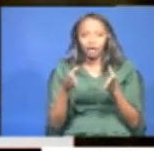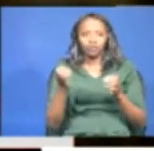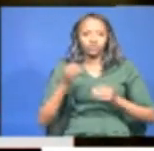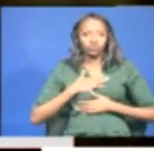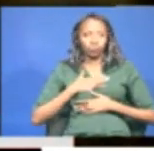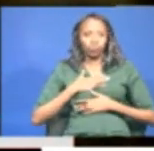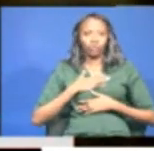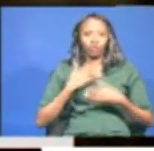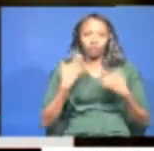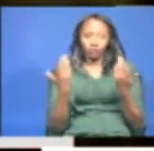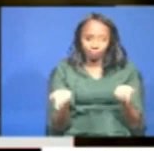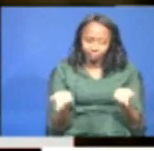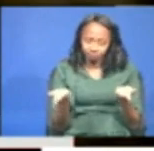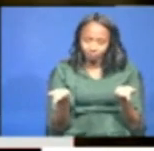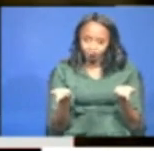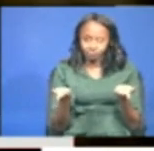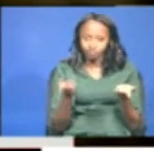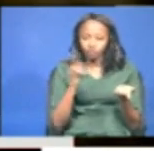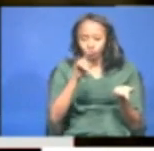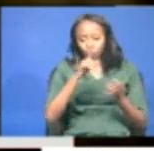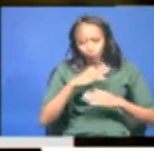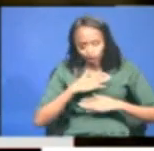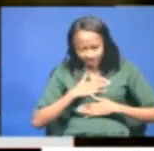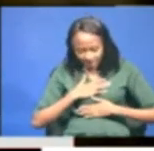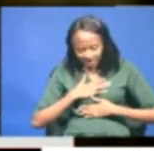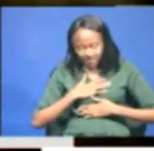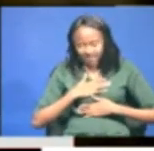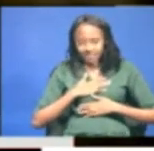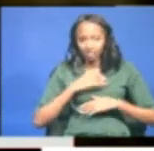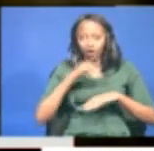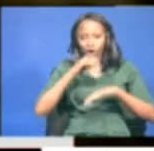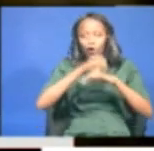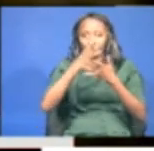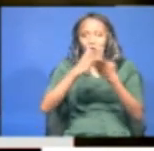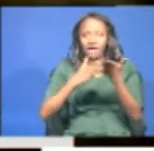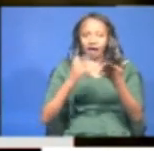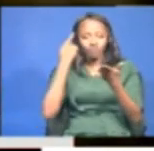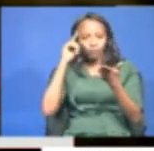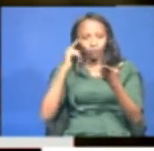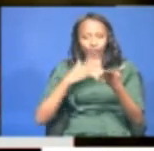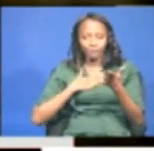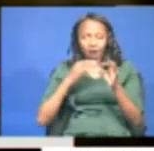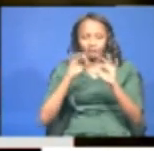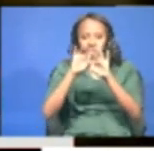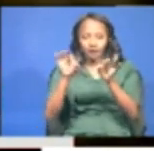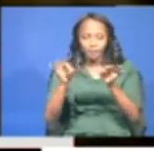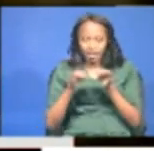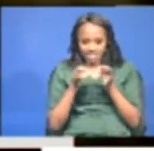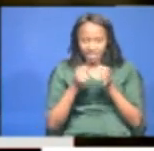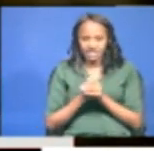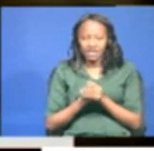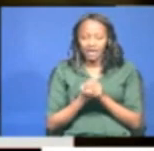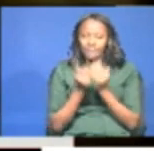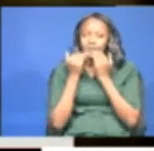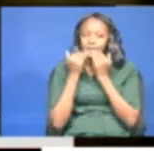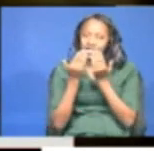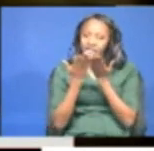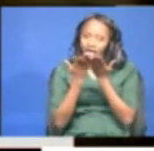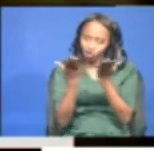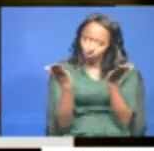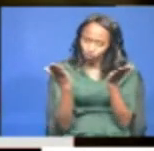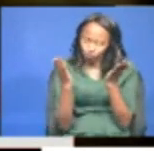know, Your Excellency, on behalf of my family, let me thank you with Mama